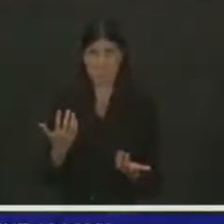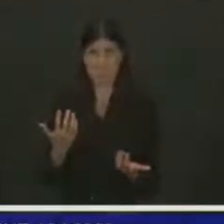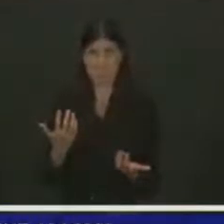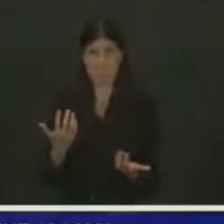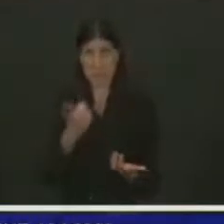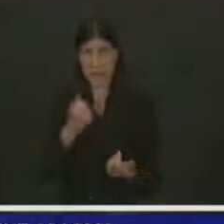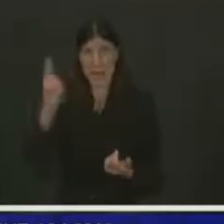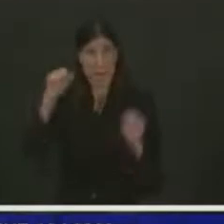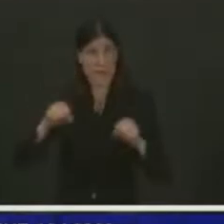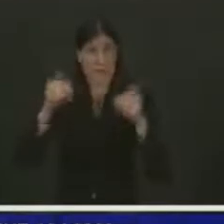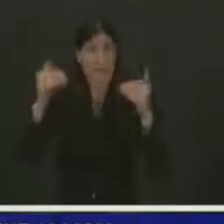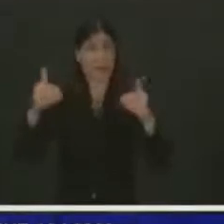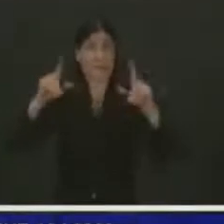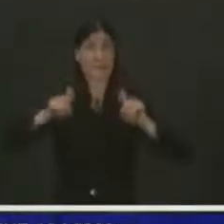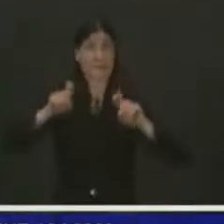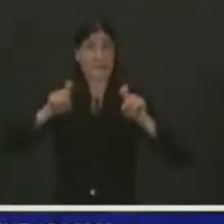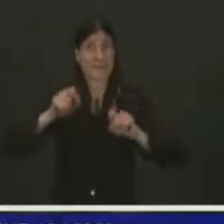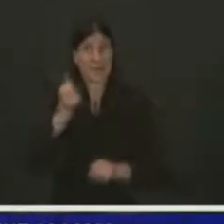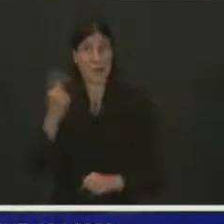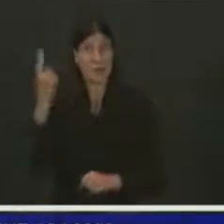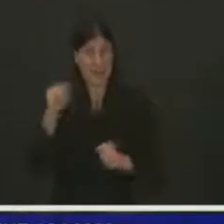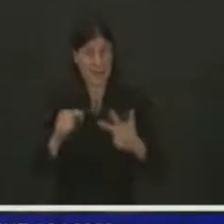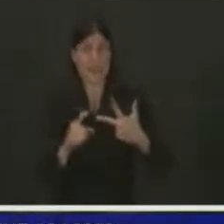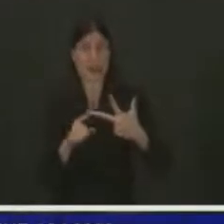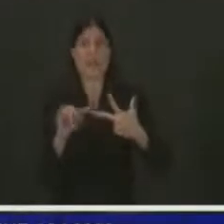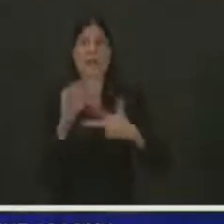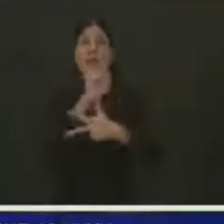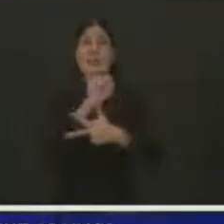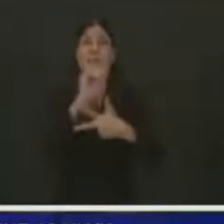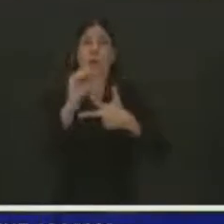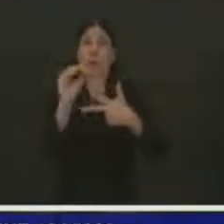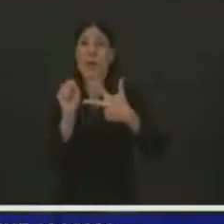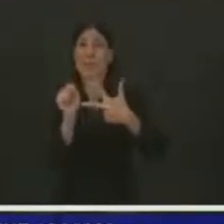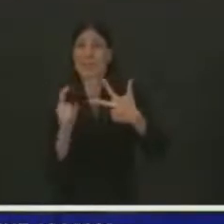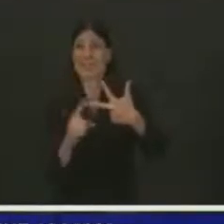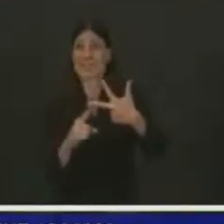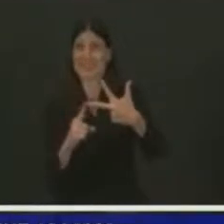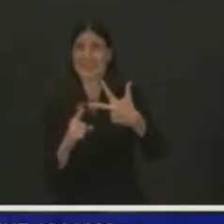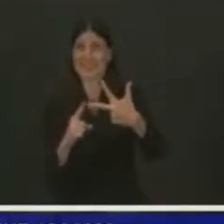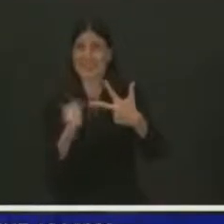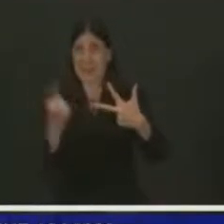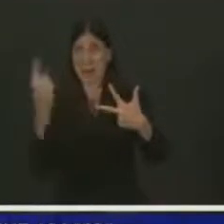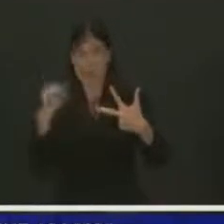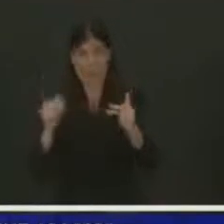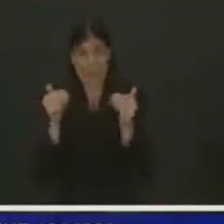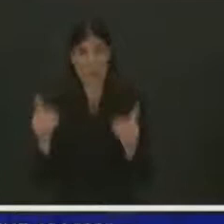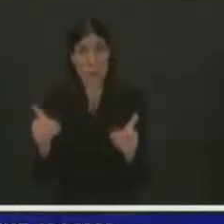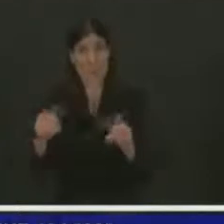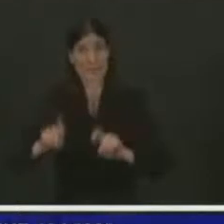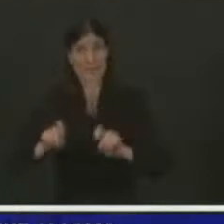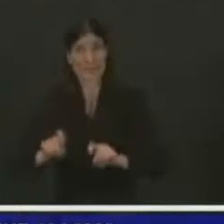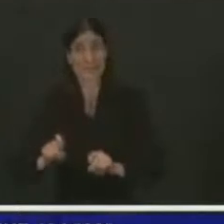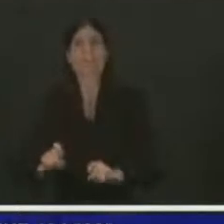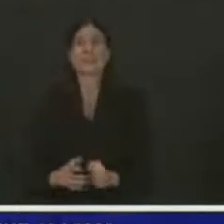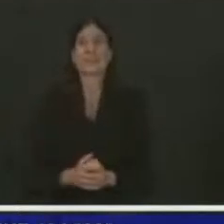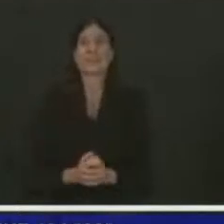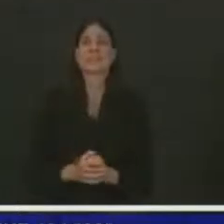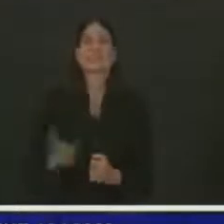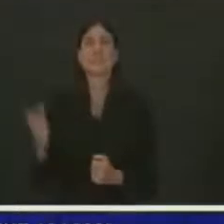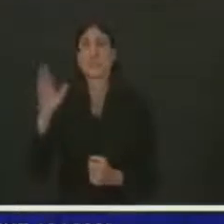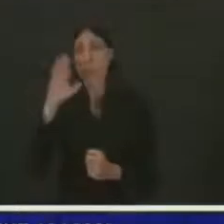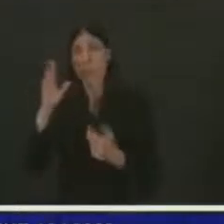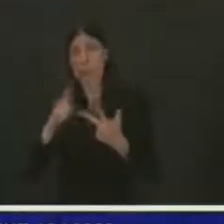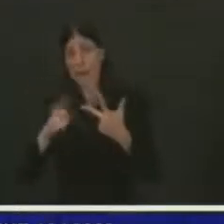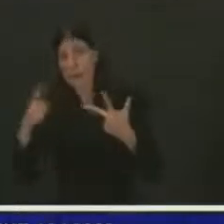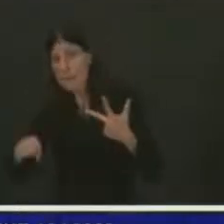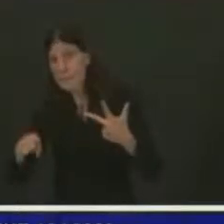where most Rhode Islanders will be able to have a serology test? Is that even something that's remotely on your